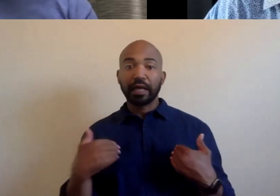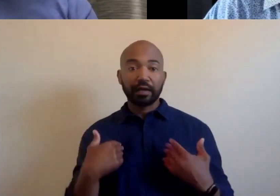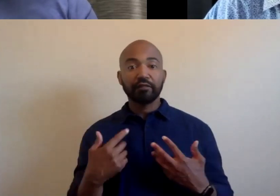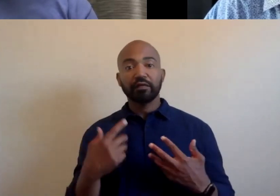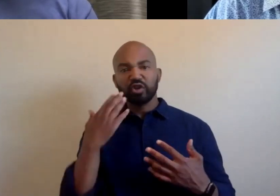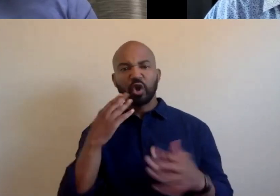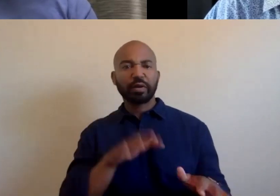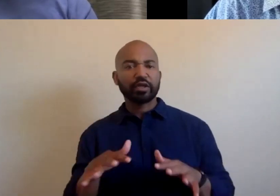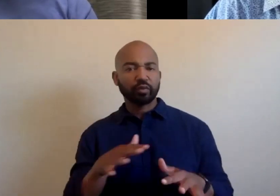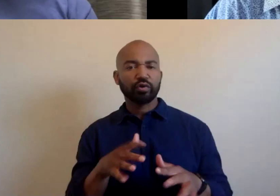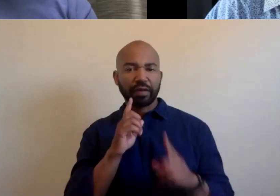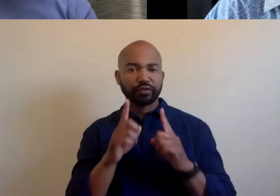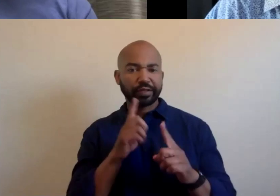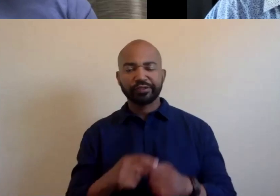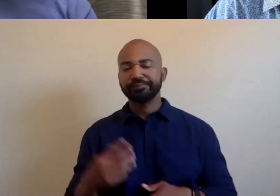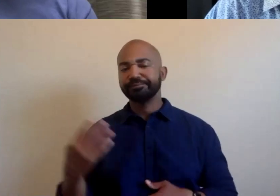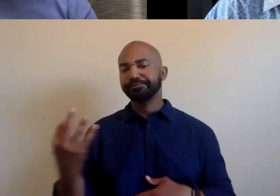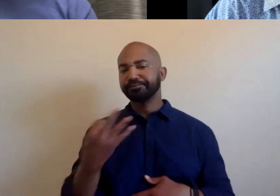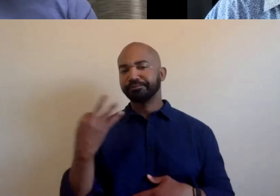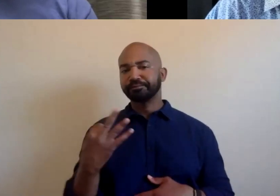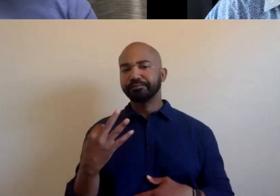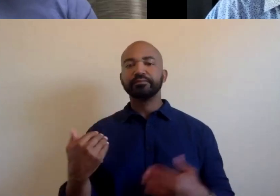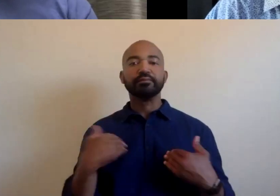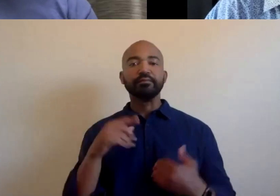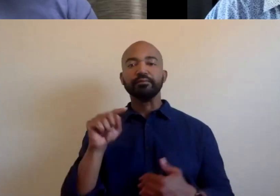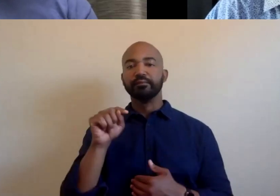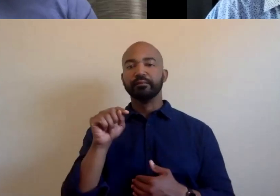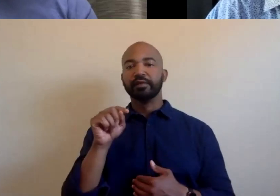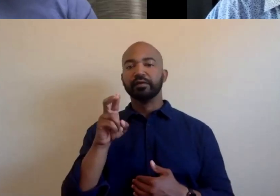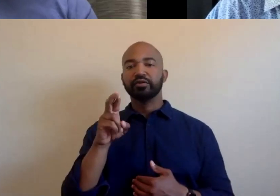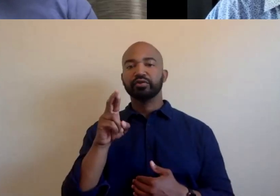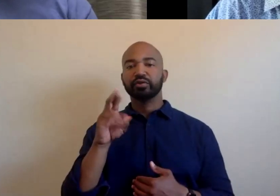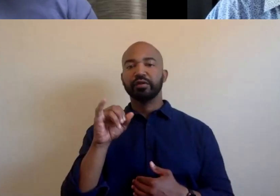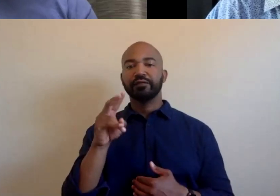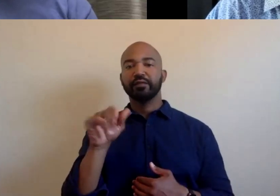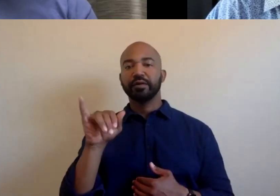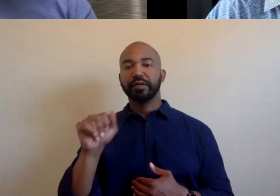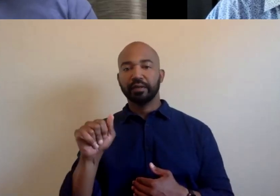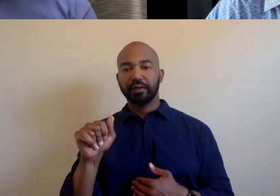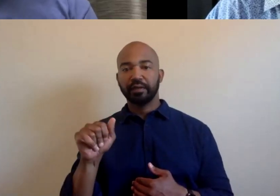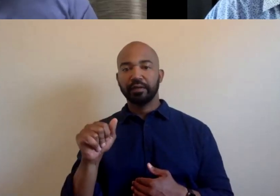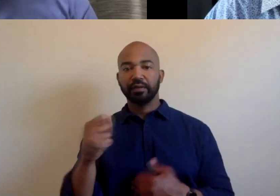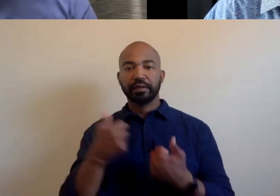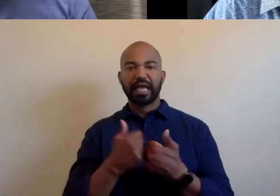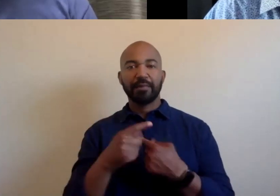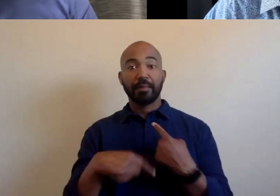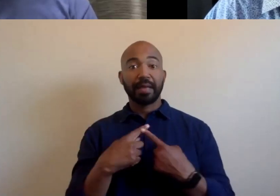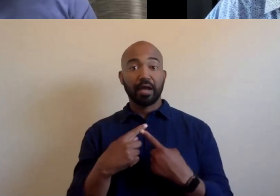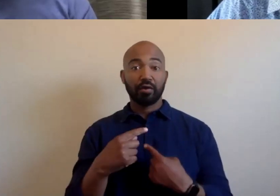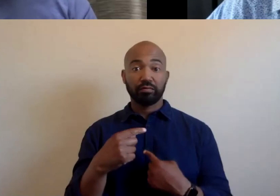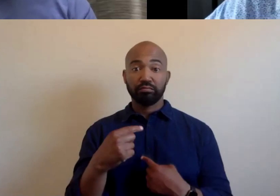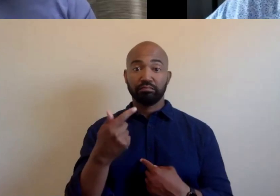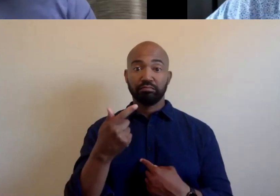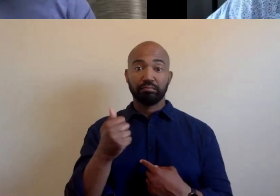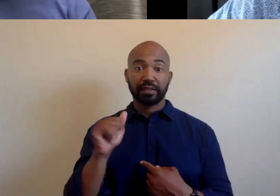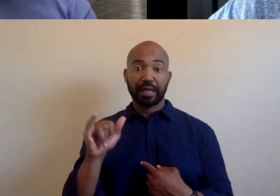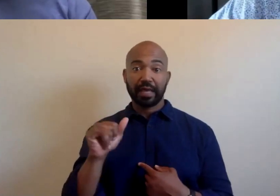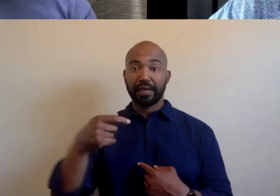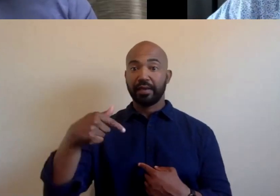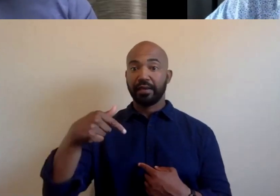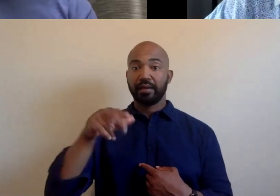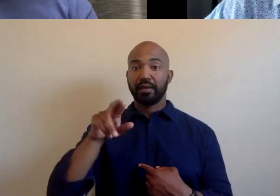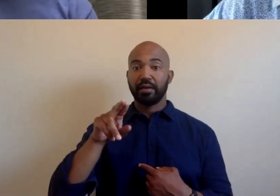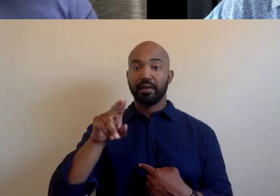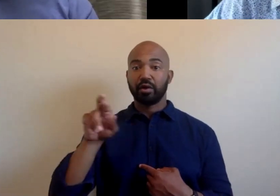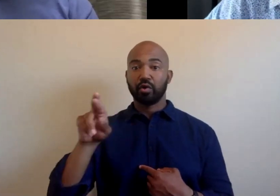conversation. Friday we're going to have a trivia game around queer and trans pride, so that will be fun, I hope. And